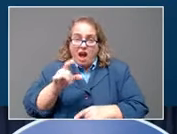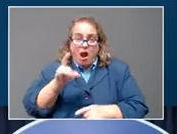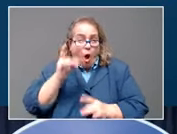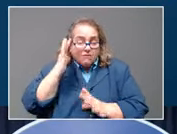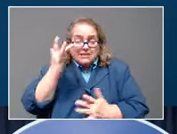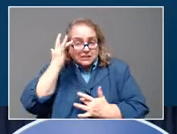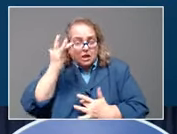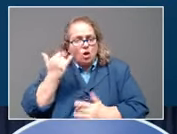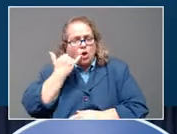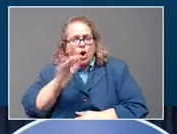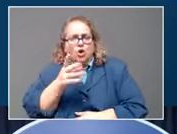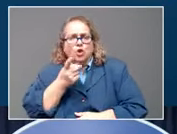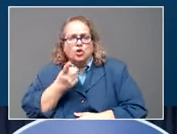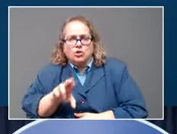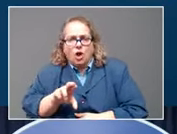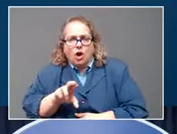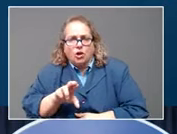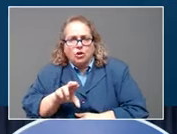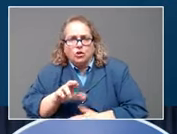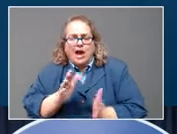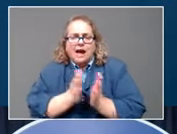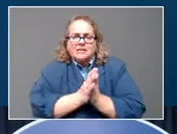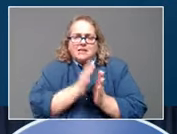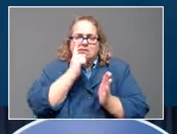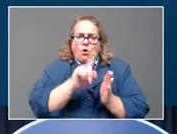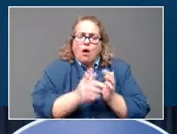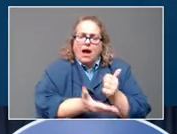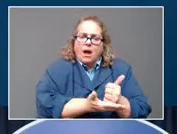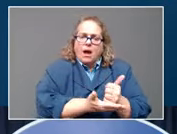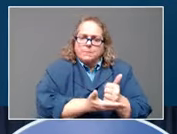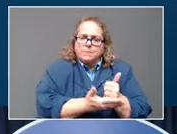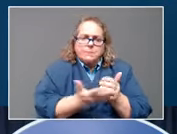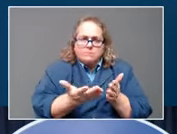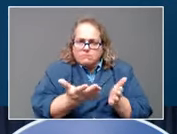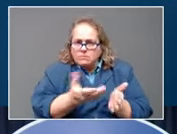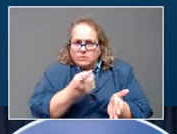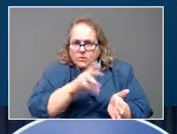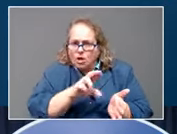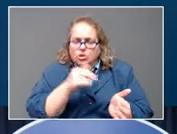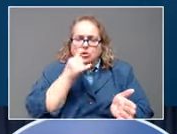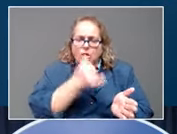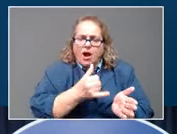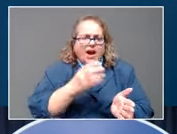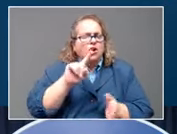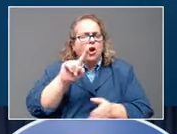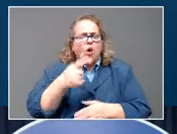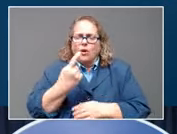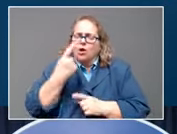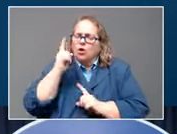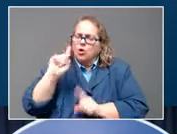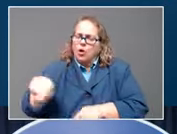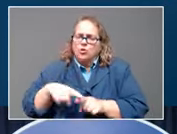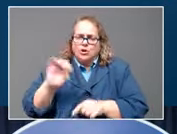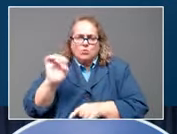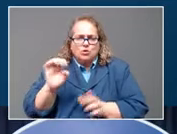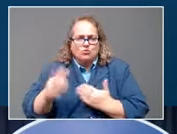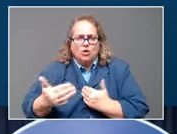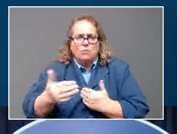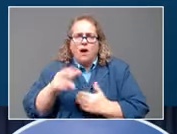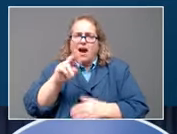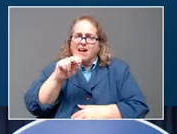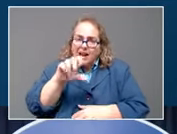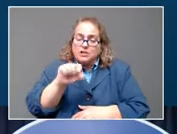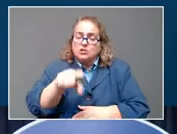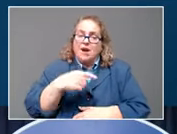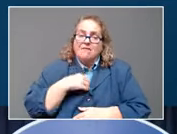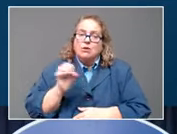and ask for their guidance. And only go to the emergency department if you feel you have an emergency. But if you have an emergency, please go there and they'll be there to take care of